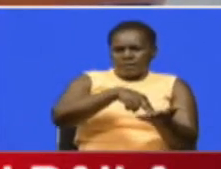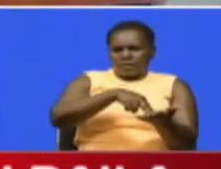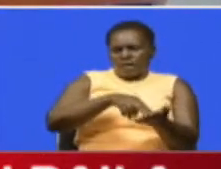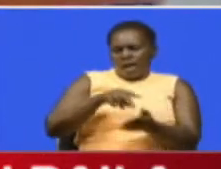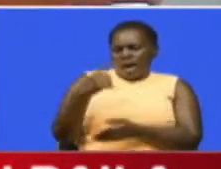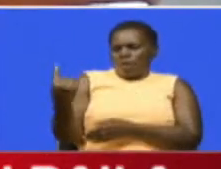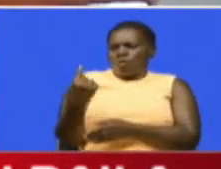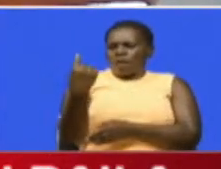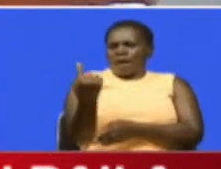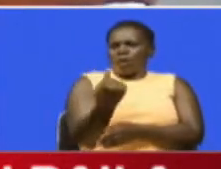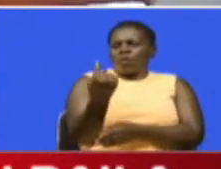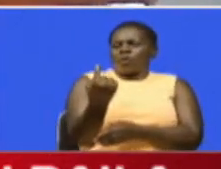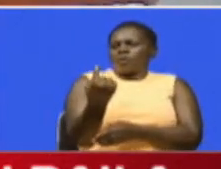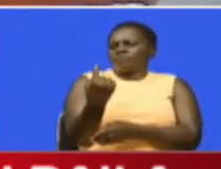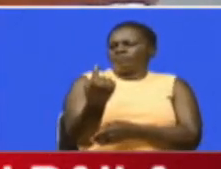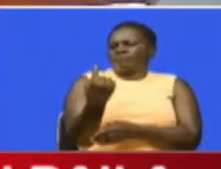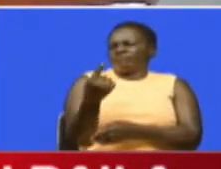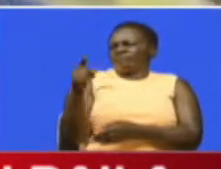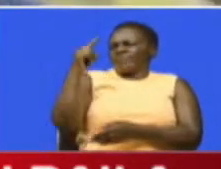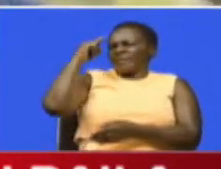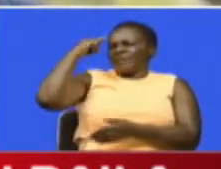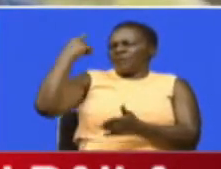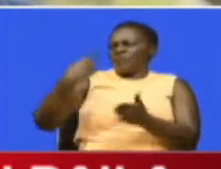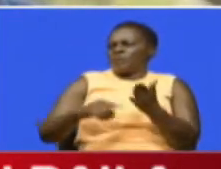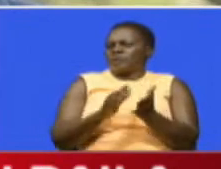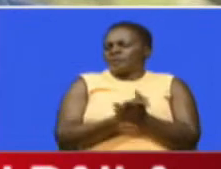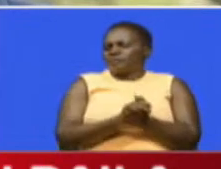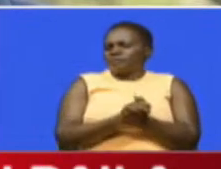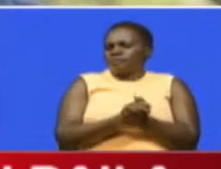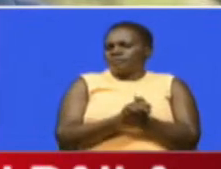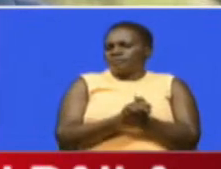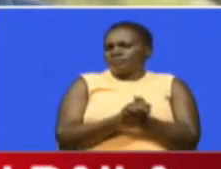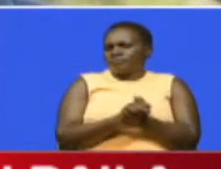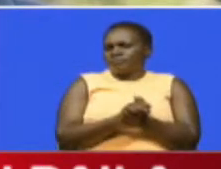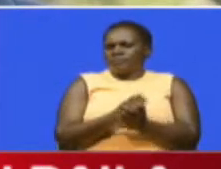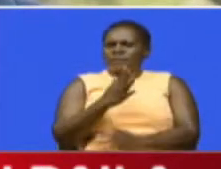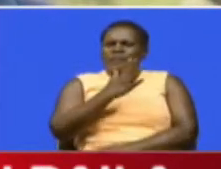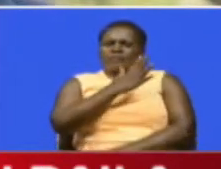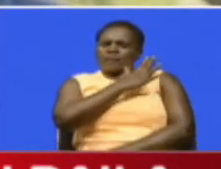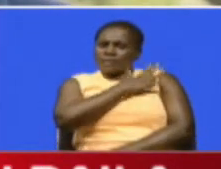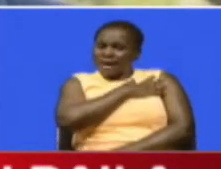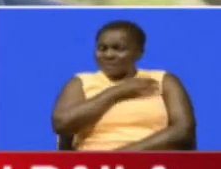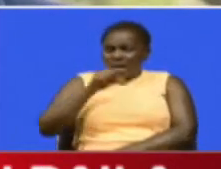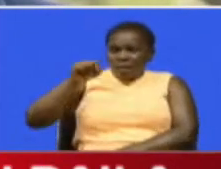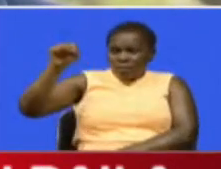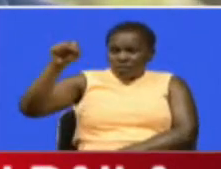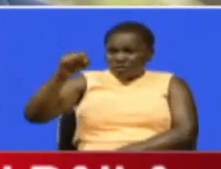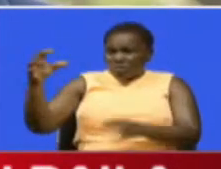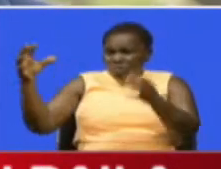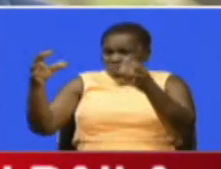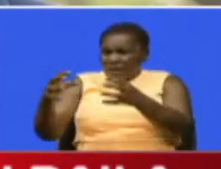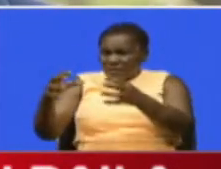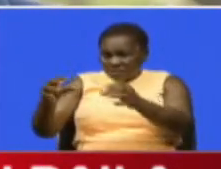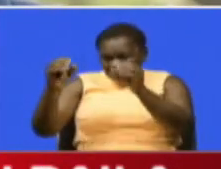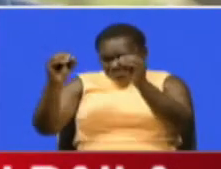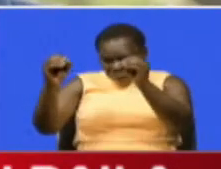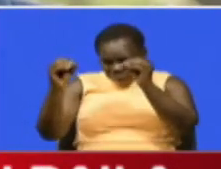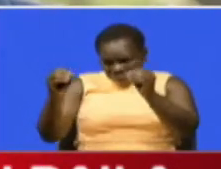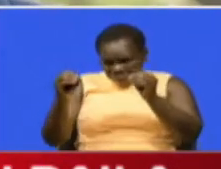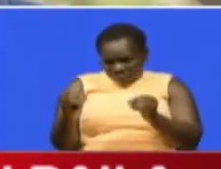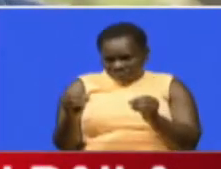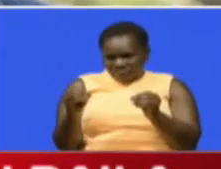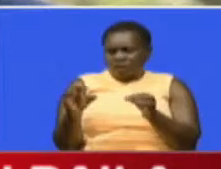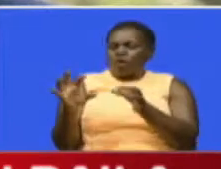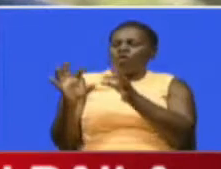it alone. What do you make of that? NASA was not a political party. NASA was